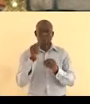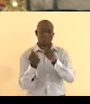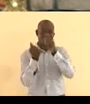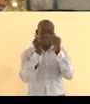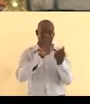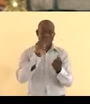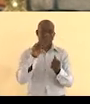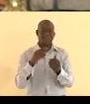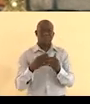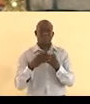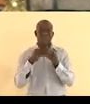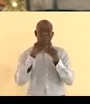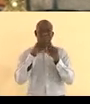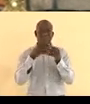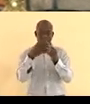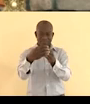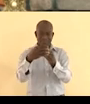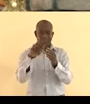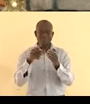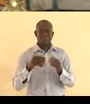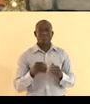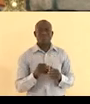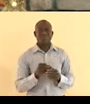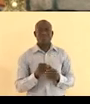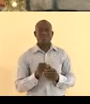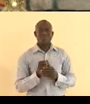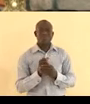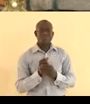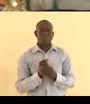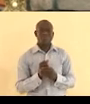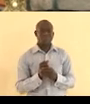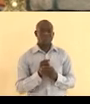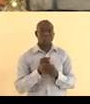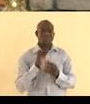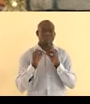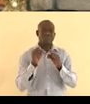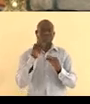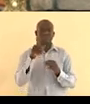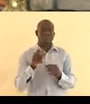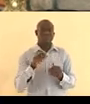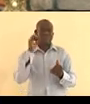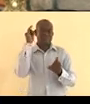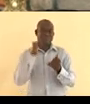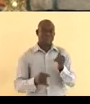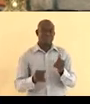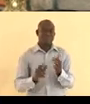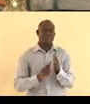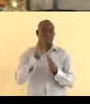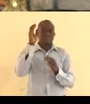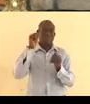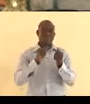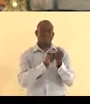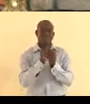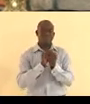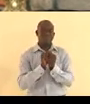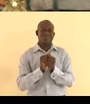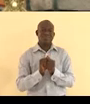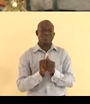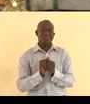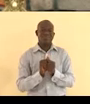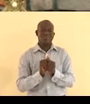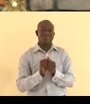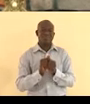change, the direction you are facing is not going to lead you home. It's going to lead to destruction. If you end up in destruction, is it